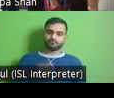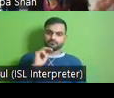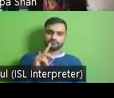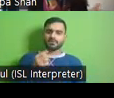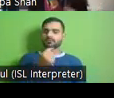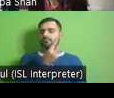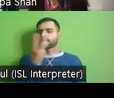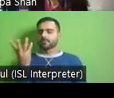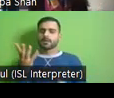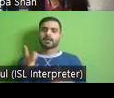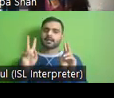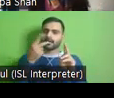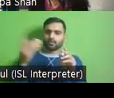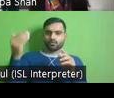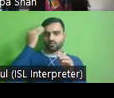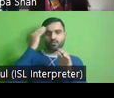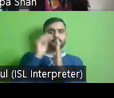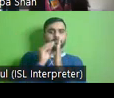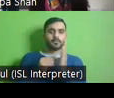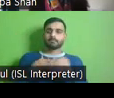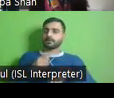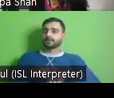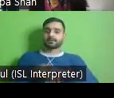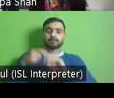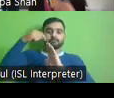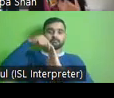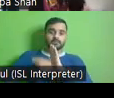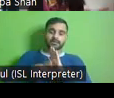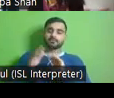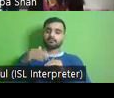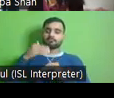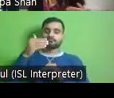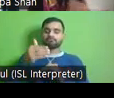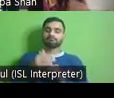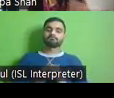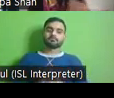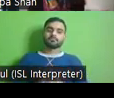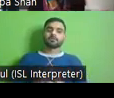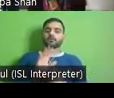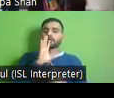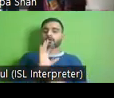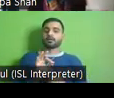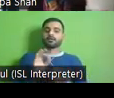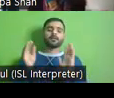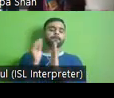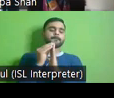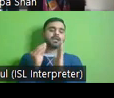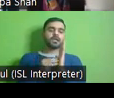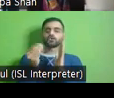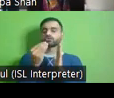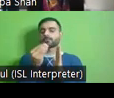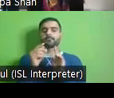many caveats to note, and I don't have time to go into them at length, but I'll just mention some of